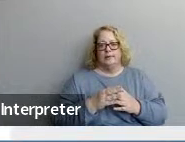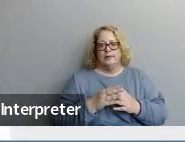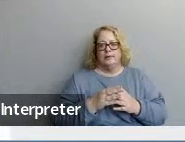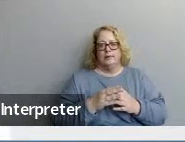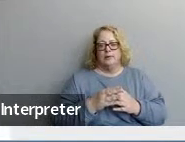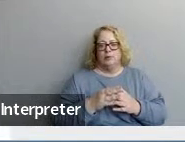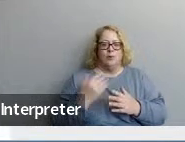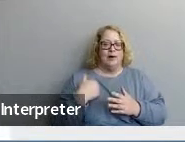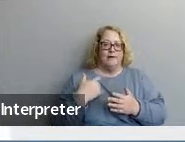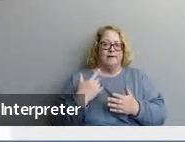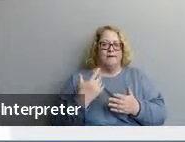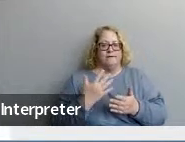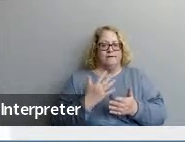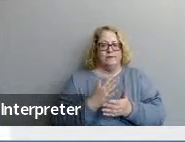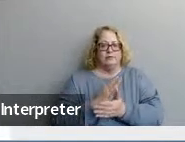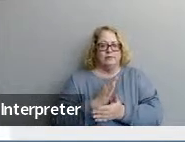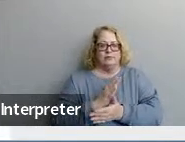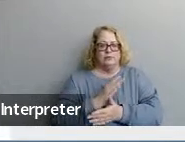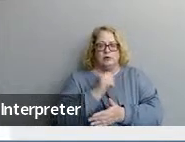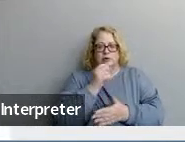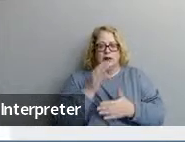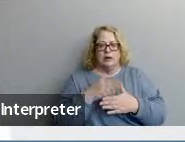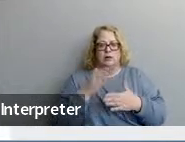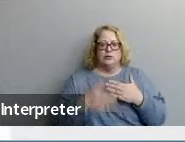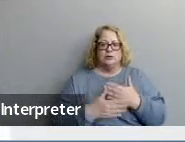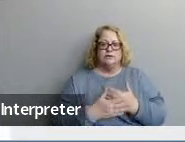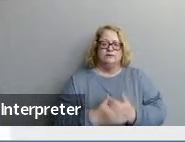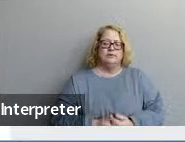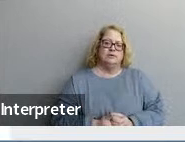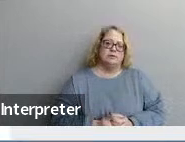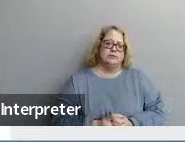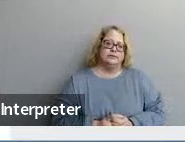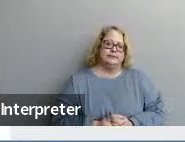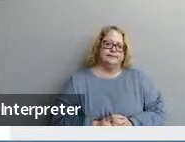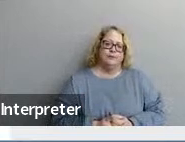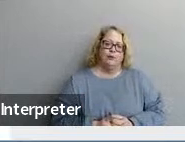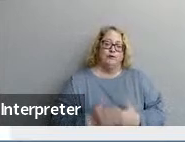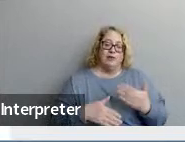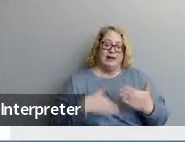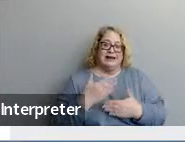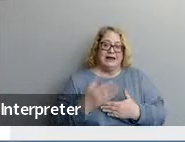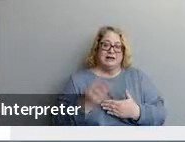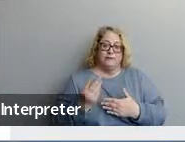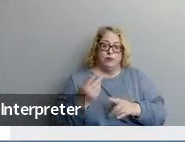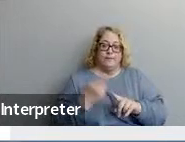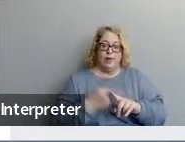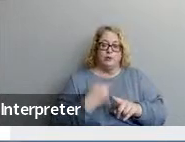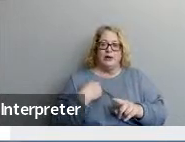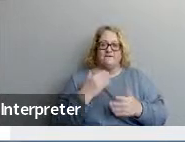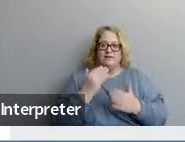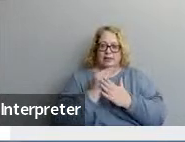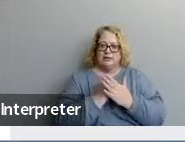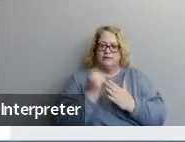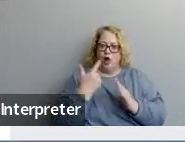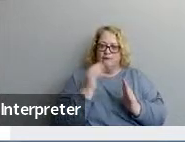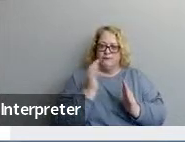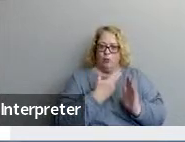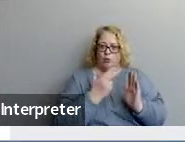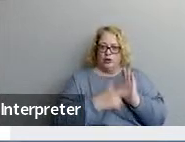have a briefing paper through Inclusive. We're going to, over the next couple months, we have a list of all the contracts we